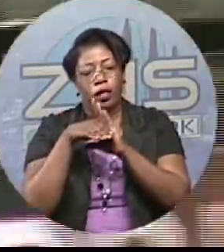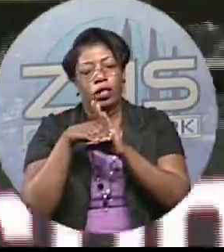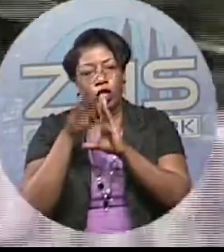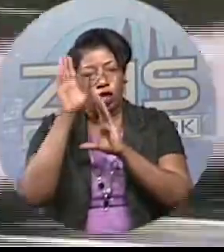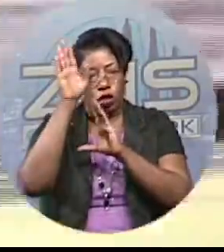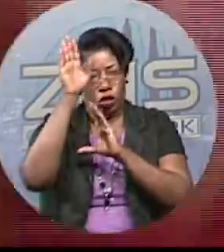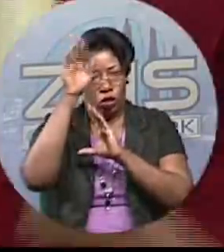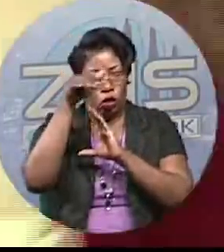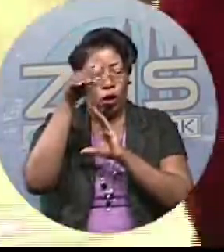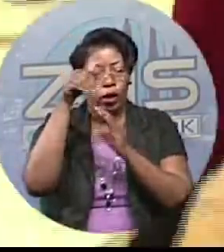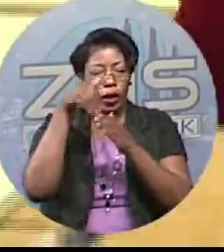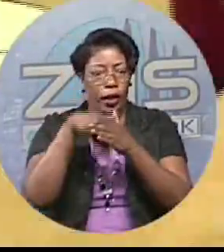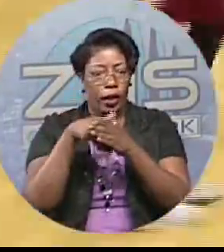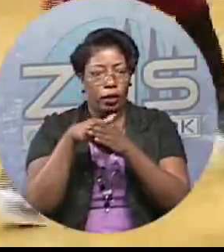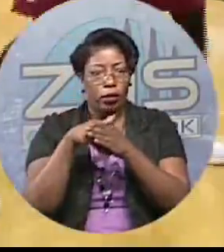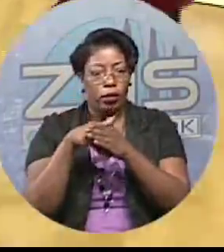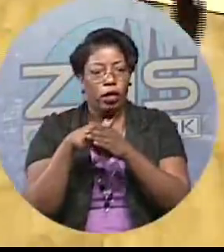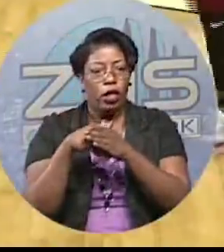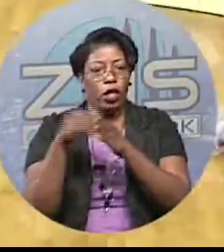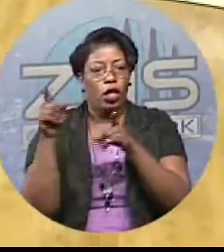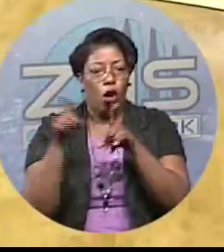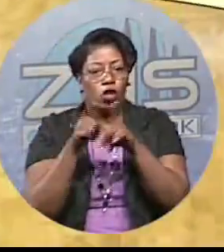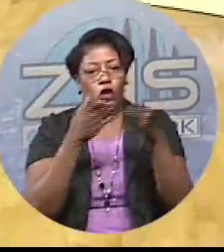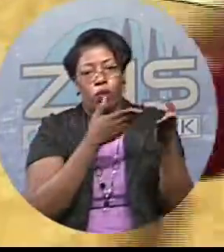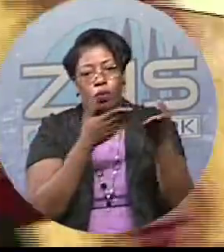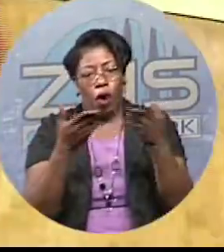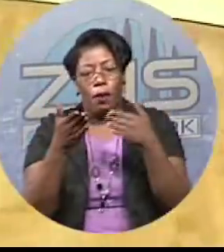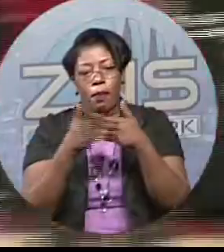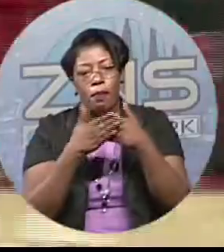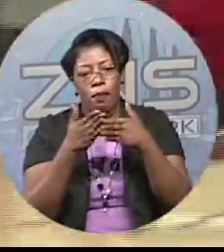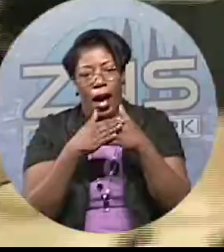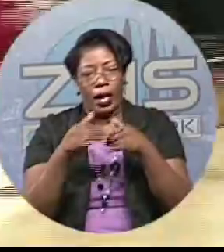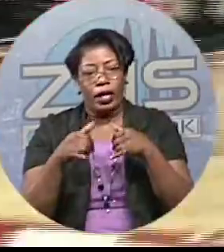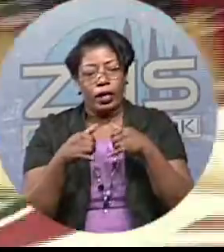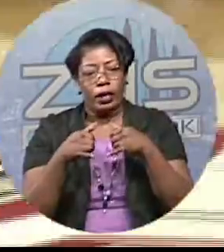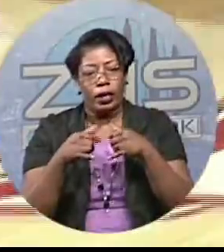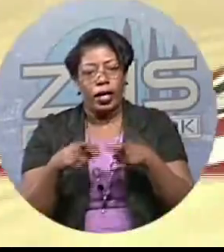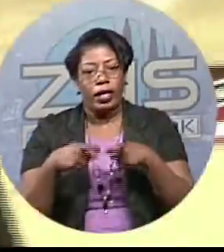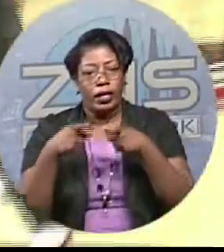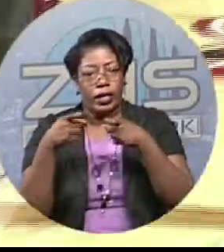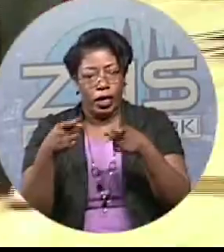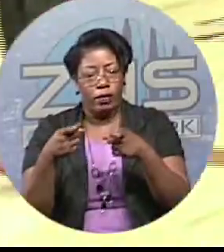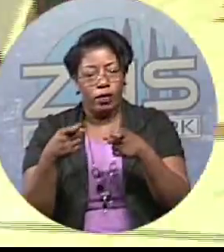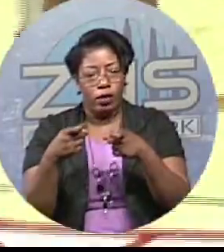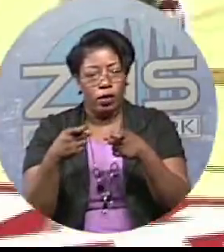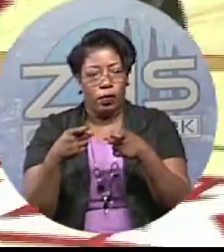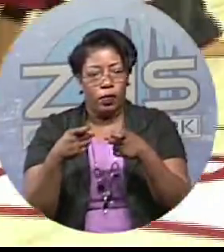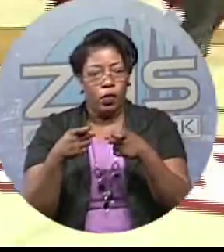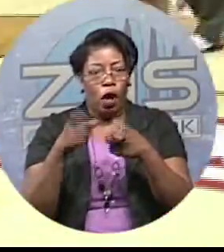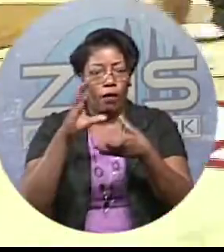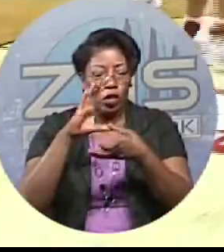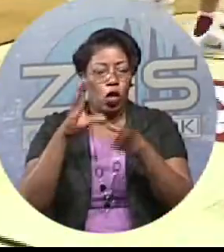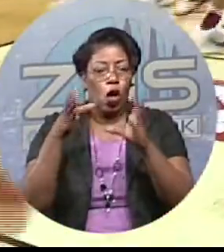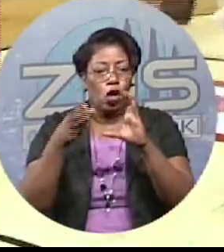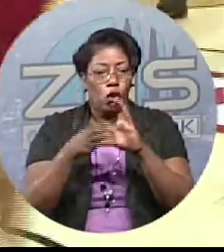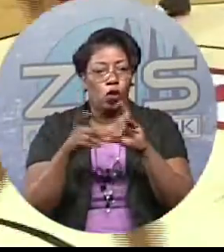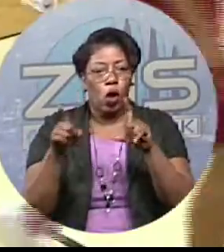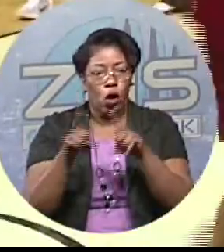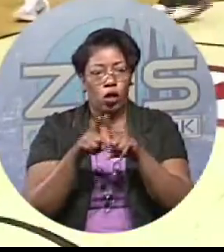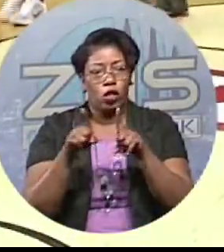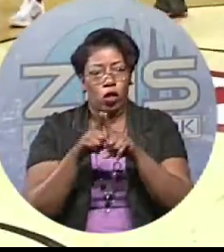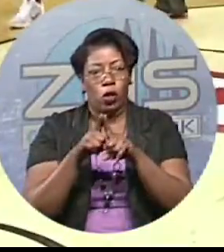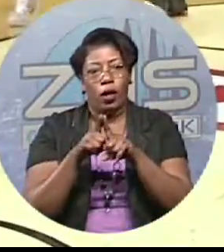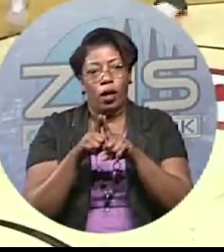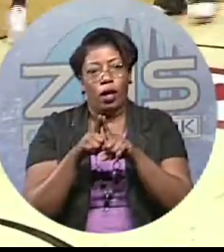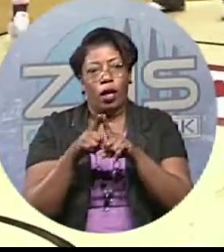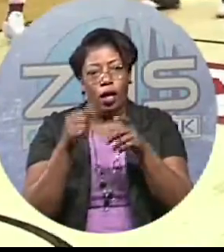unbelievable. The sporting minister Johnson also brought back gifts from the conference championships for some of his colleagues who are also avid basketball and sporting